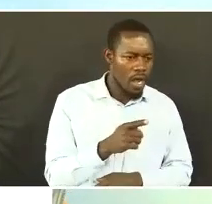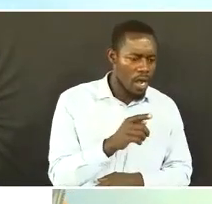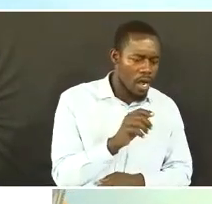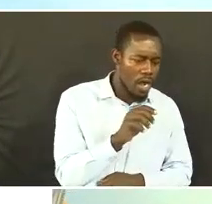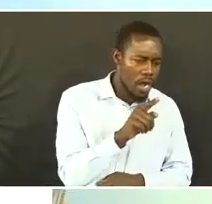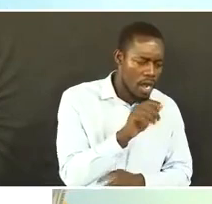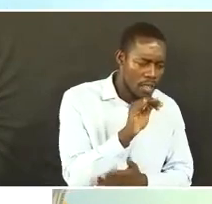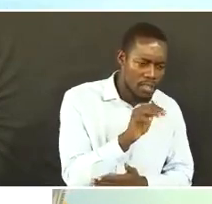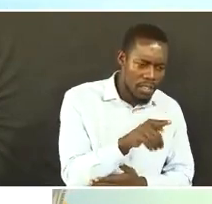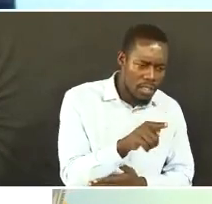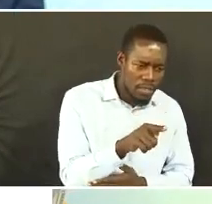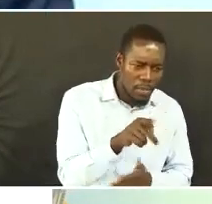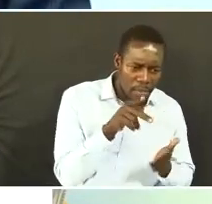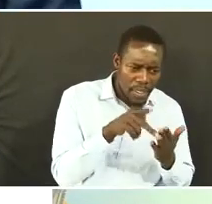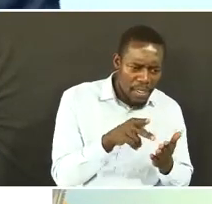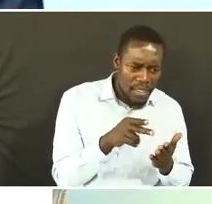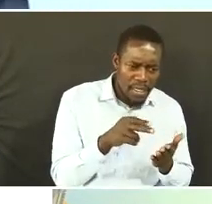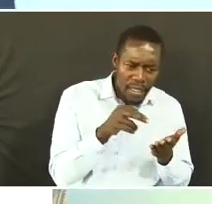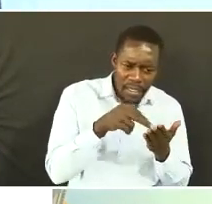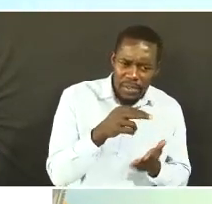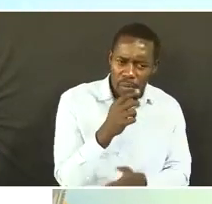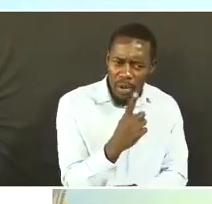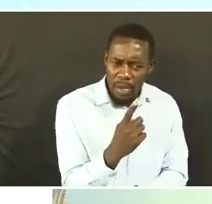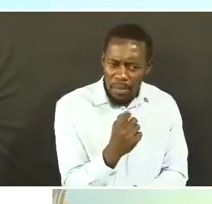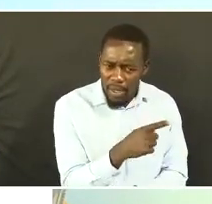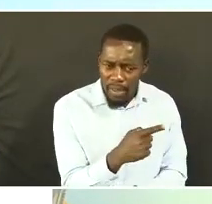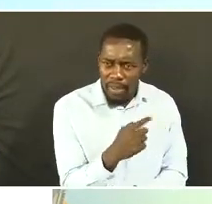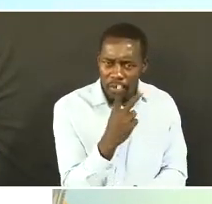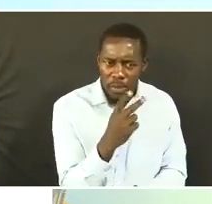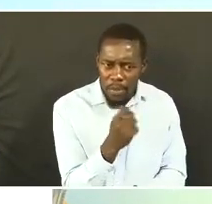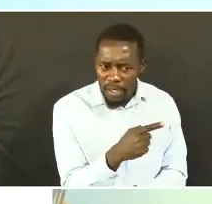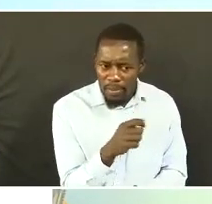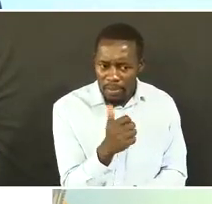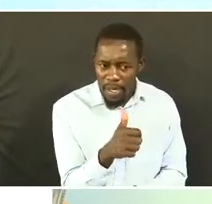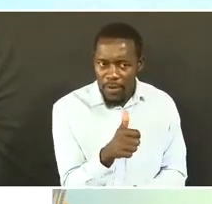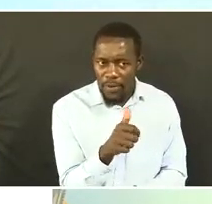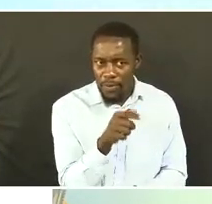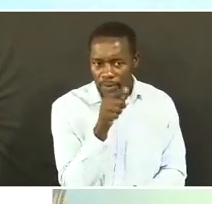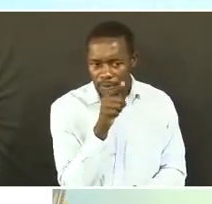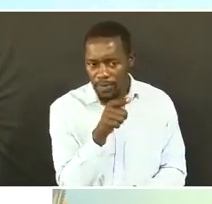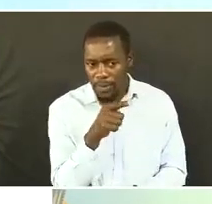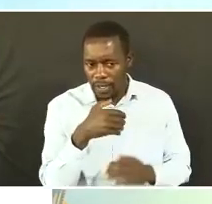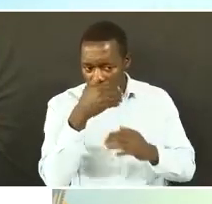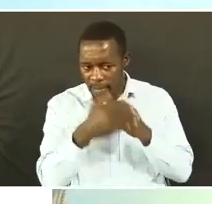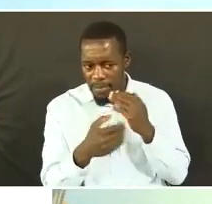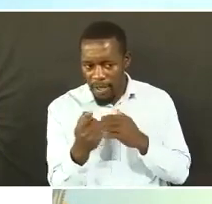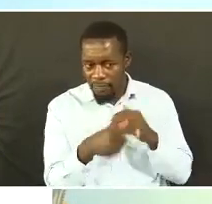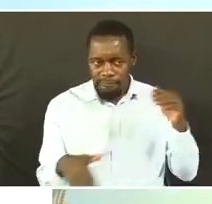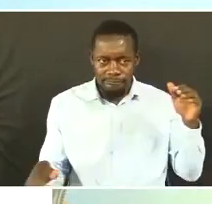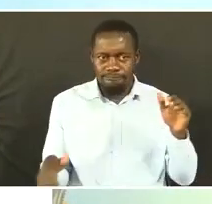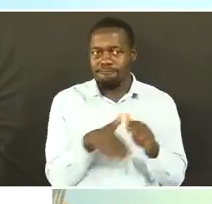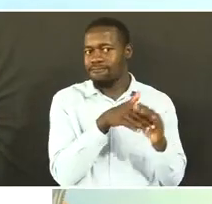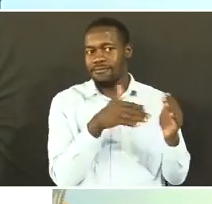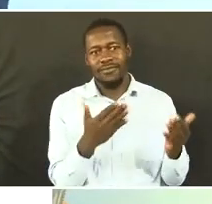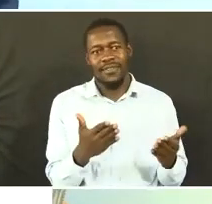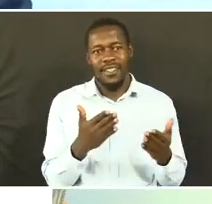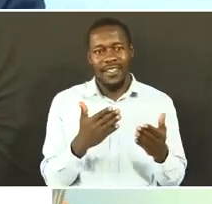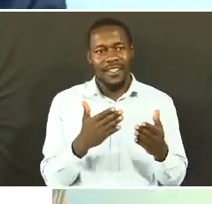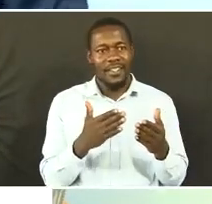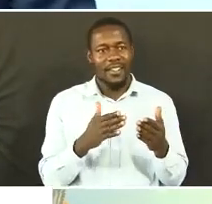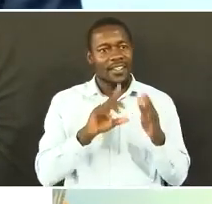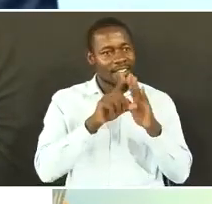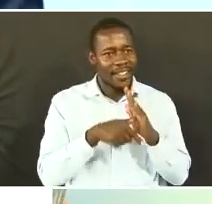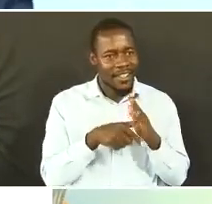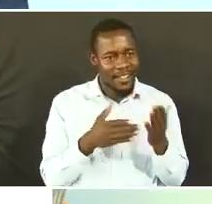eventually kicked him out. And as Murphy's Law would have it, everything that could go wrong got going wrong for prodigal